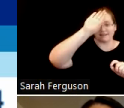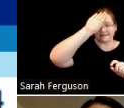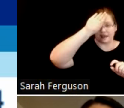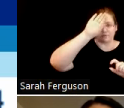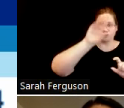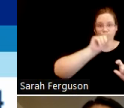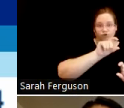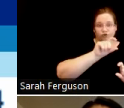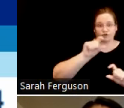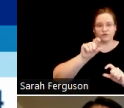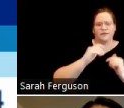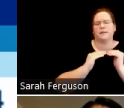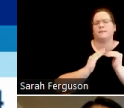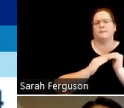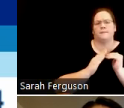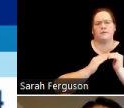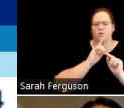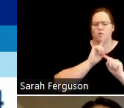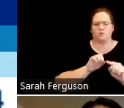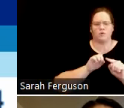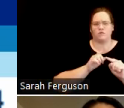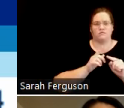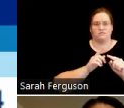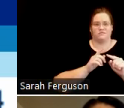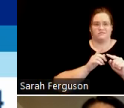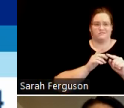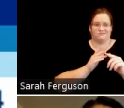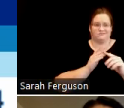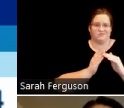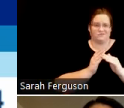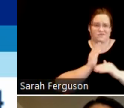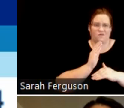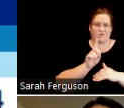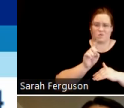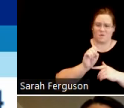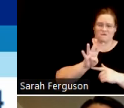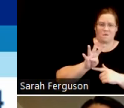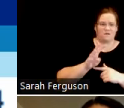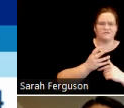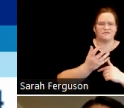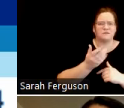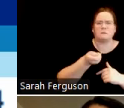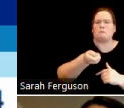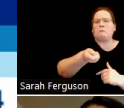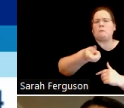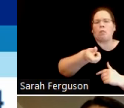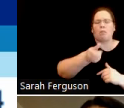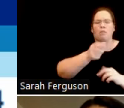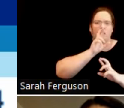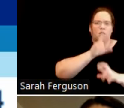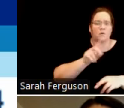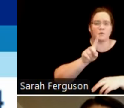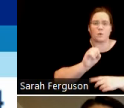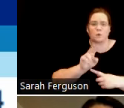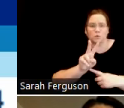were very minimal reports of kids having more than 104-degree fevers, pretty small reports of kids having 102